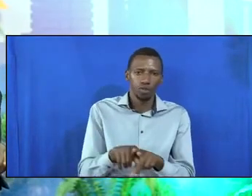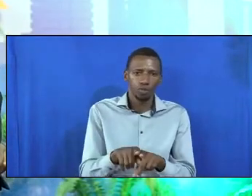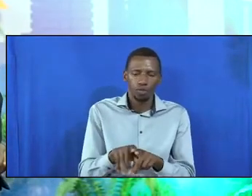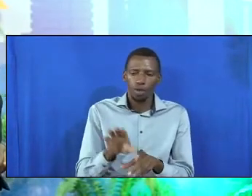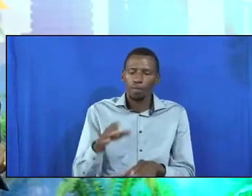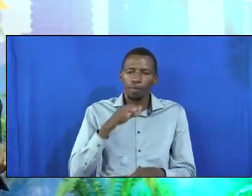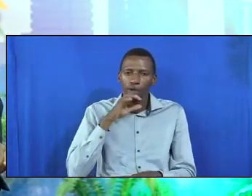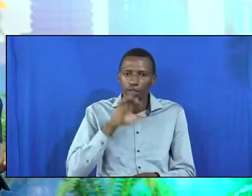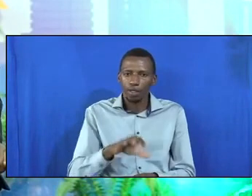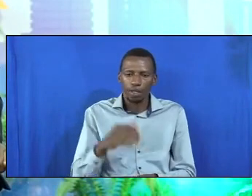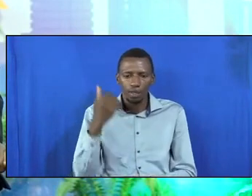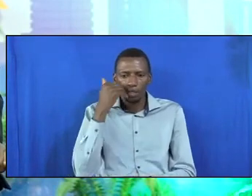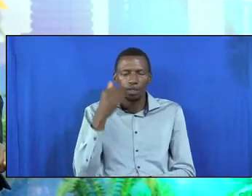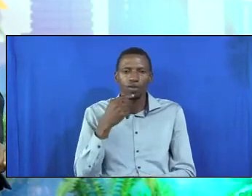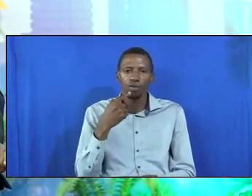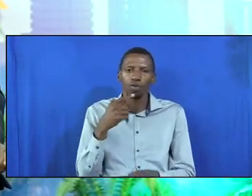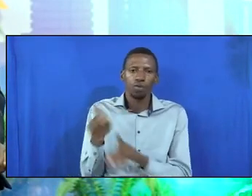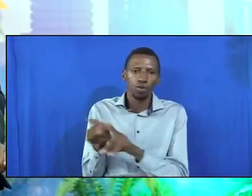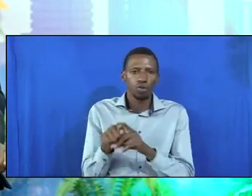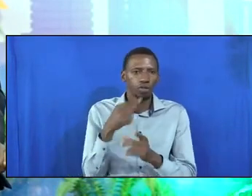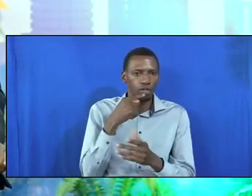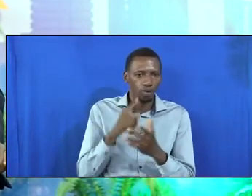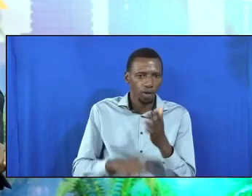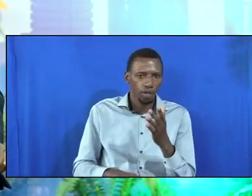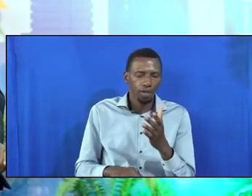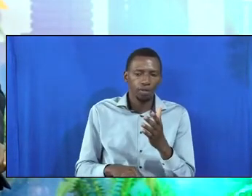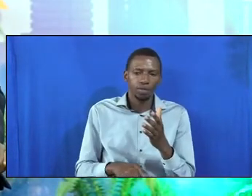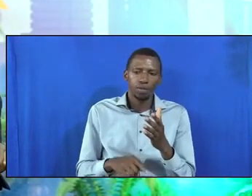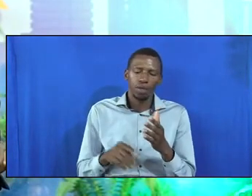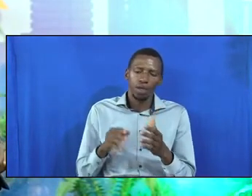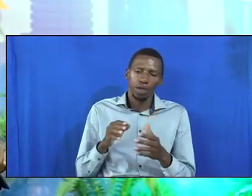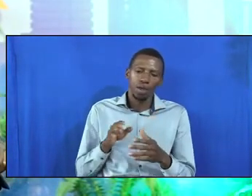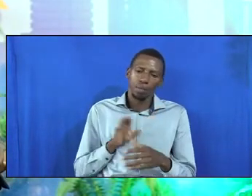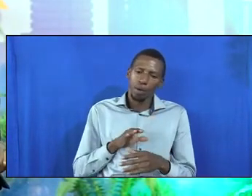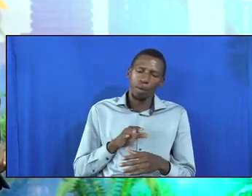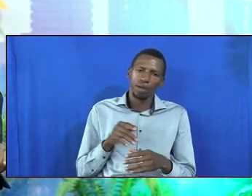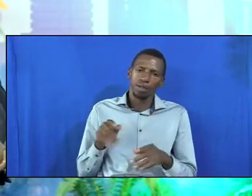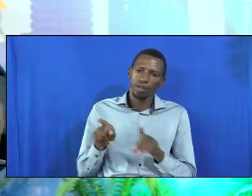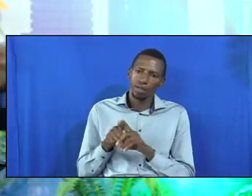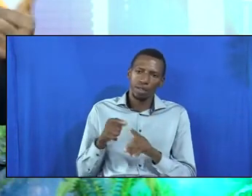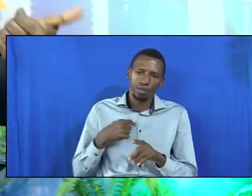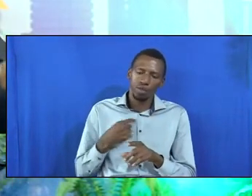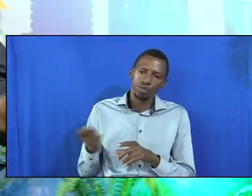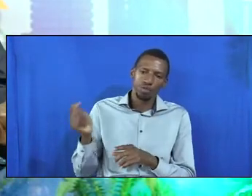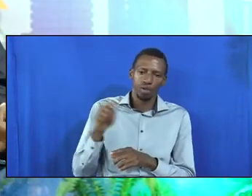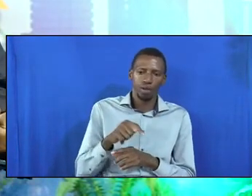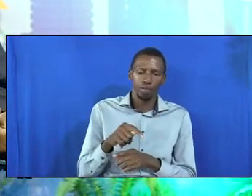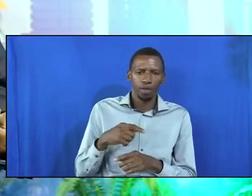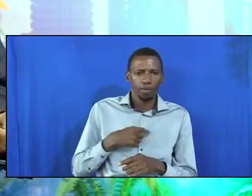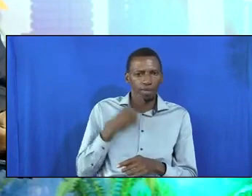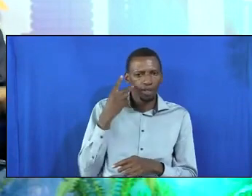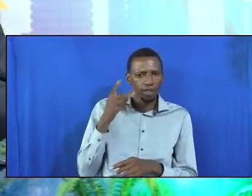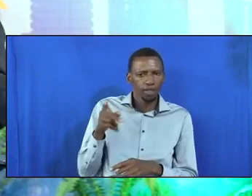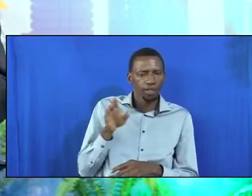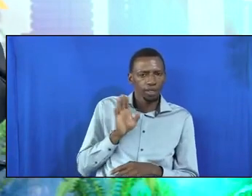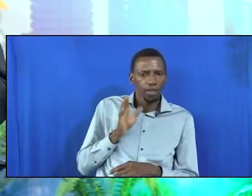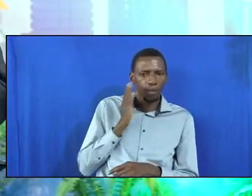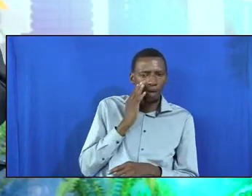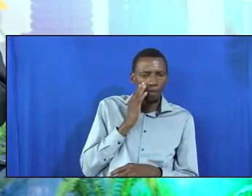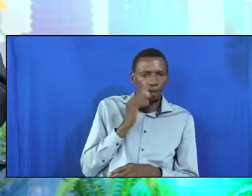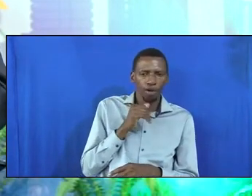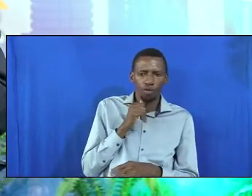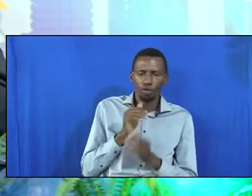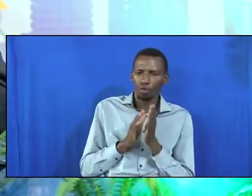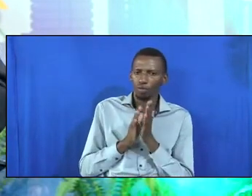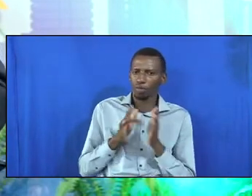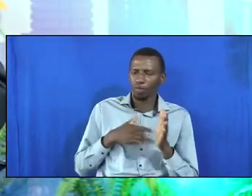also coming for the night vigil. I could see the mother was not amused. She wanted to pray, but because the son